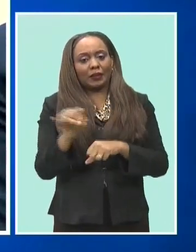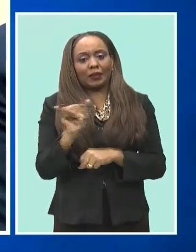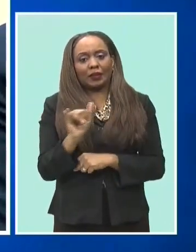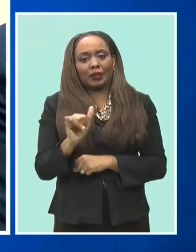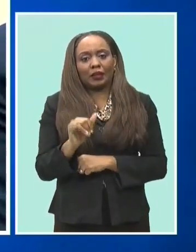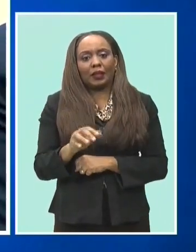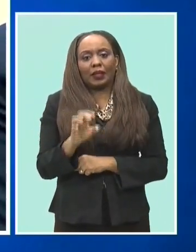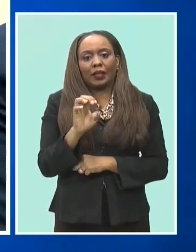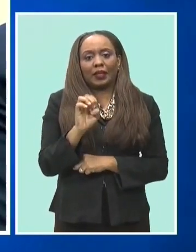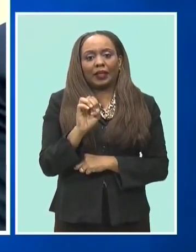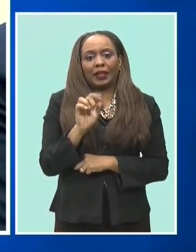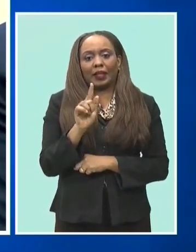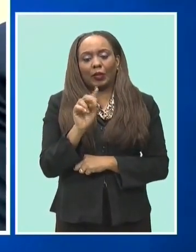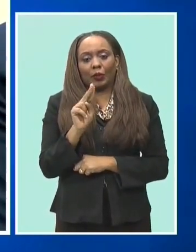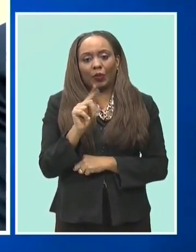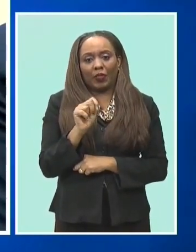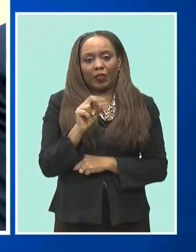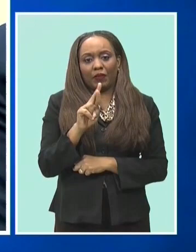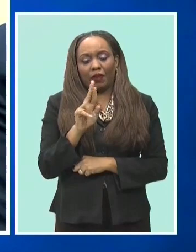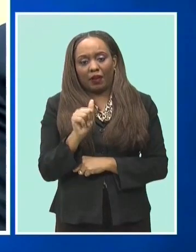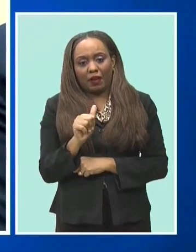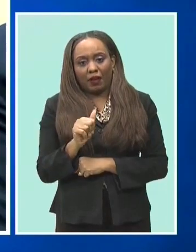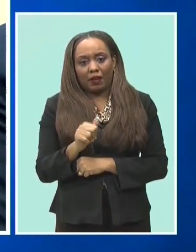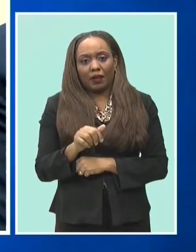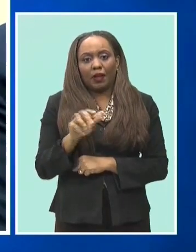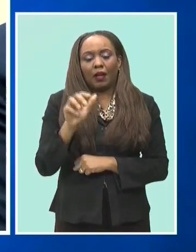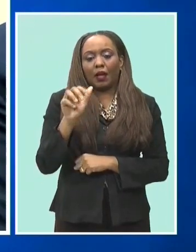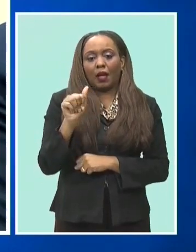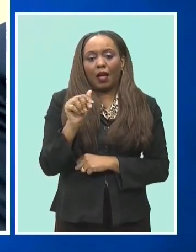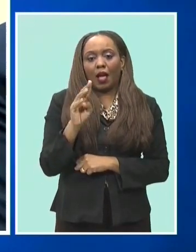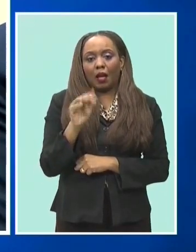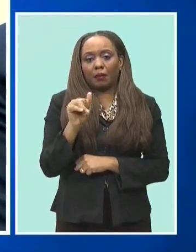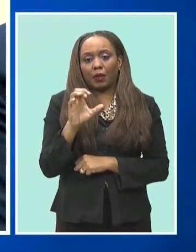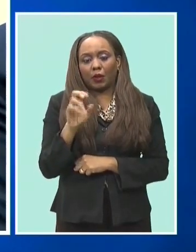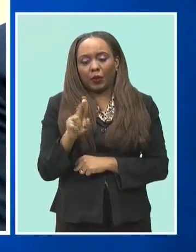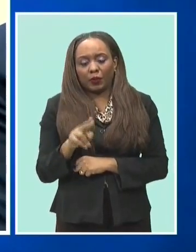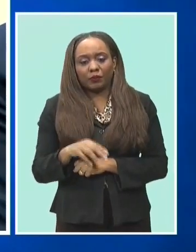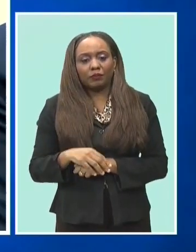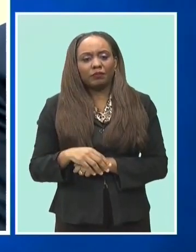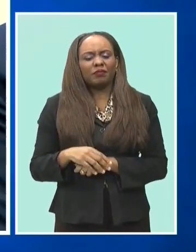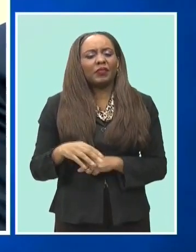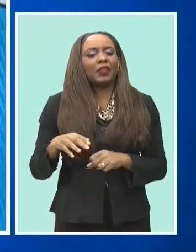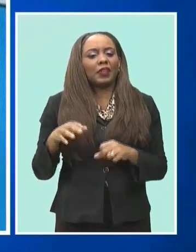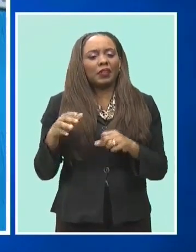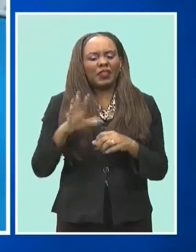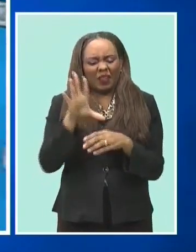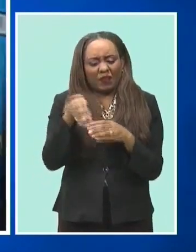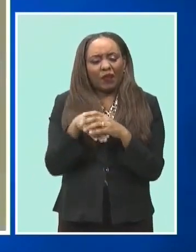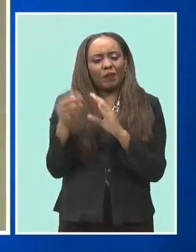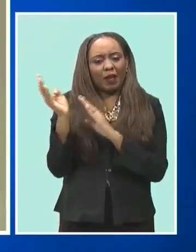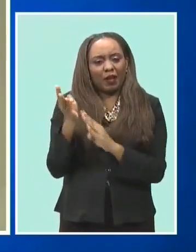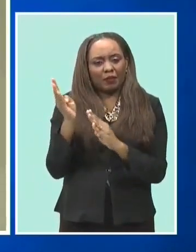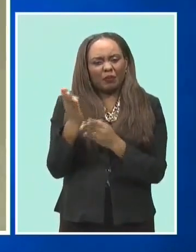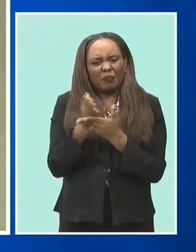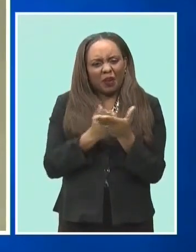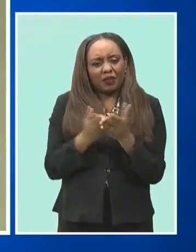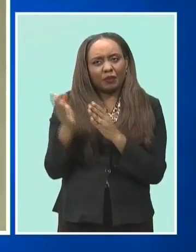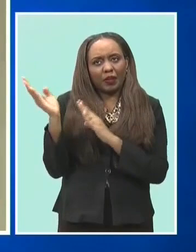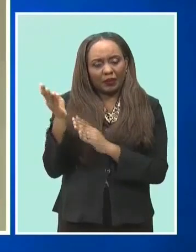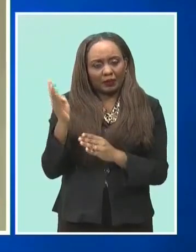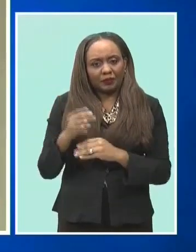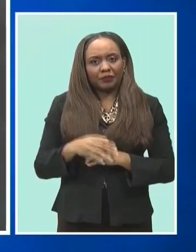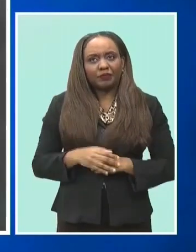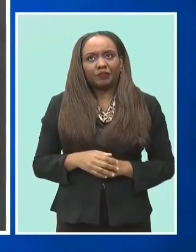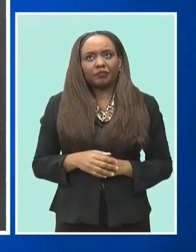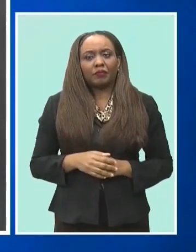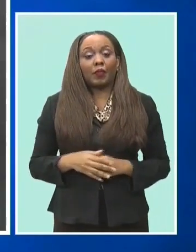Eleuthera, Abaco, Grand Bahama, on Bimini. Simmons says with Dorian heading for